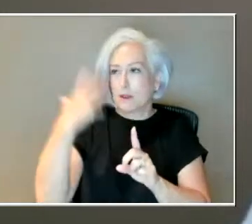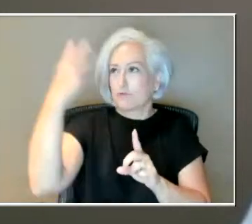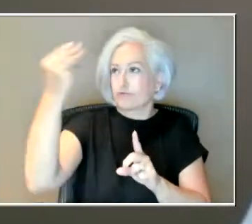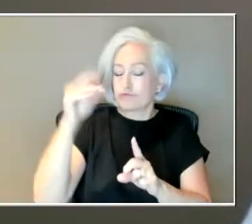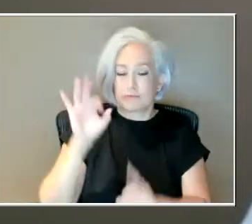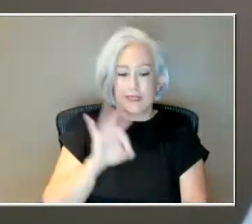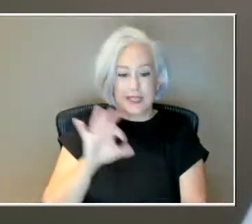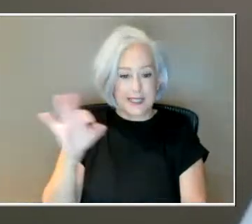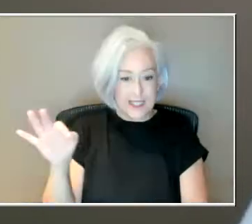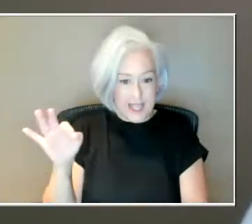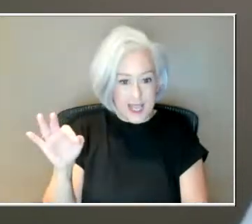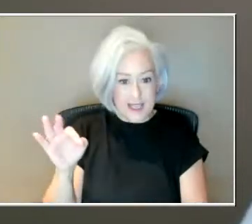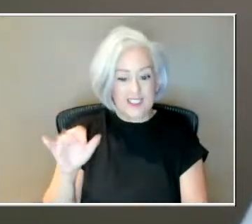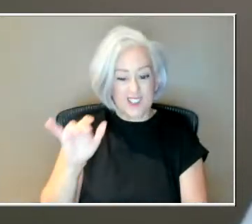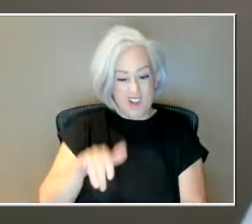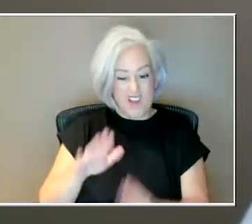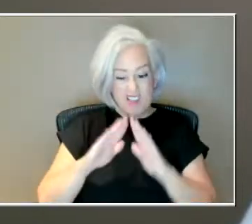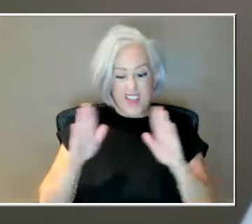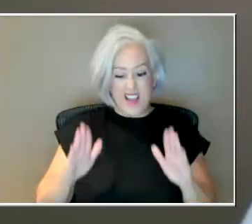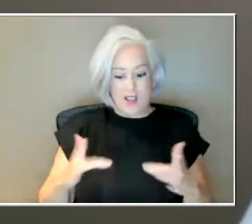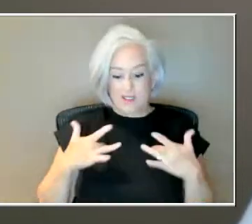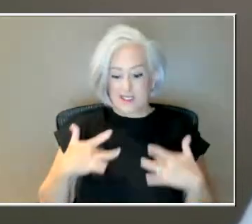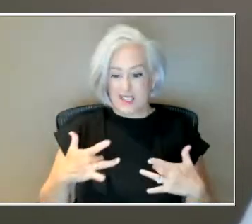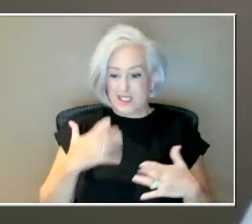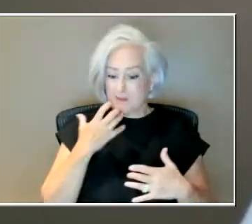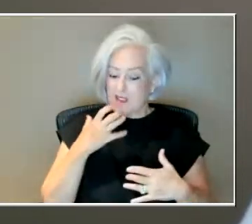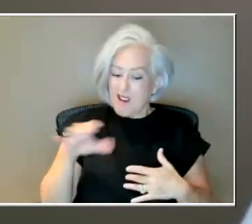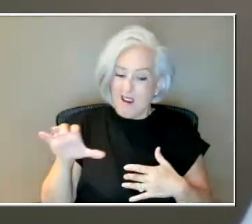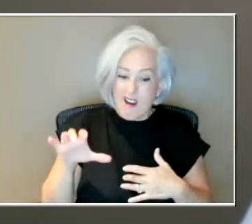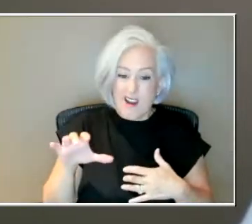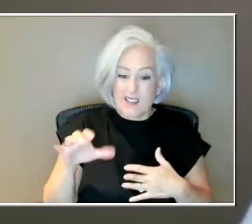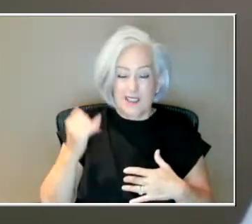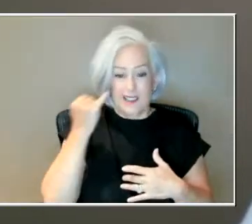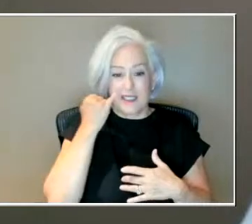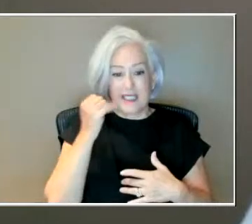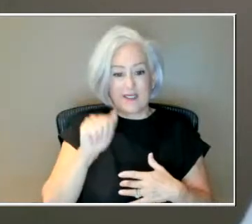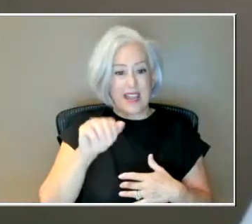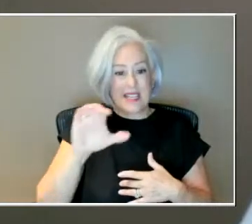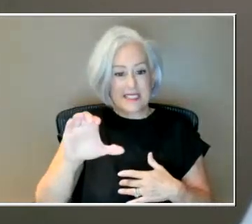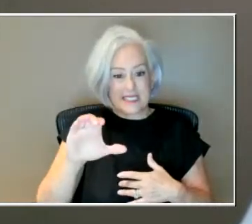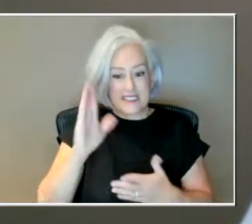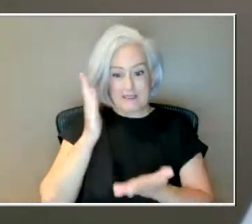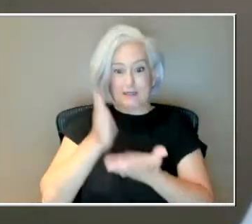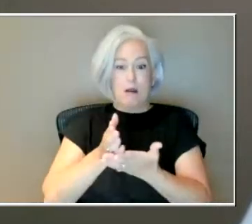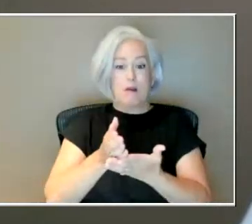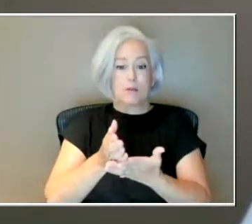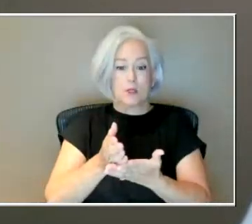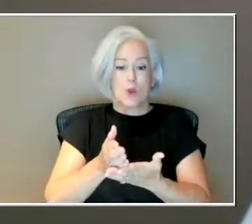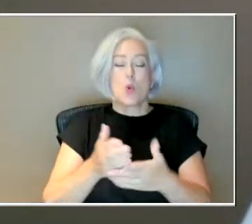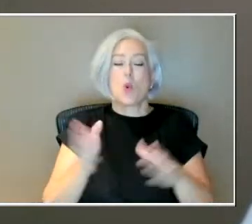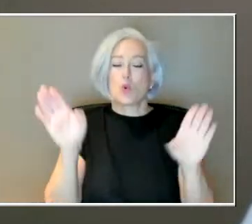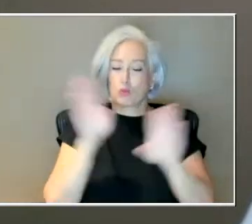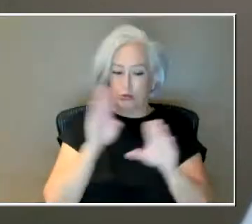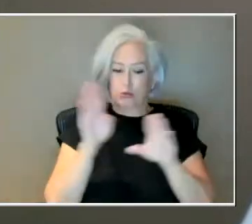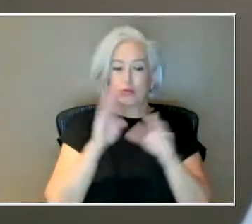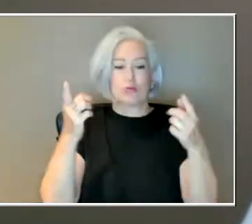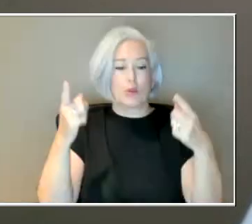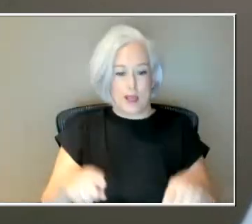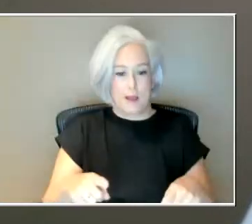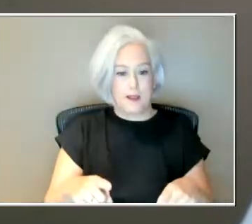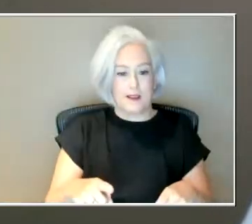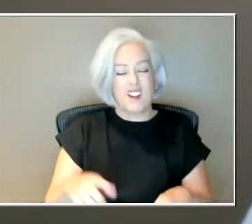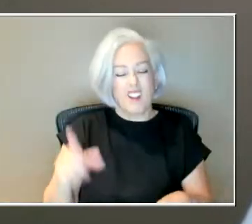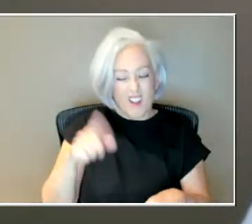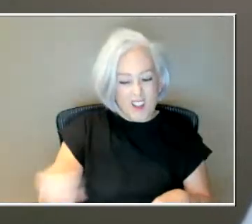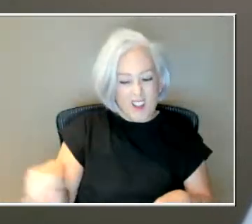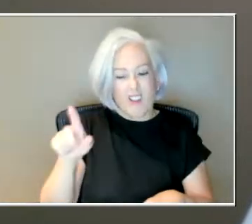in those homes as is. And if their AC stops working, they can be in trouble pretty quickly. And so those are often the patients that we see more often